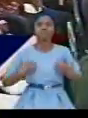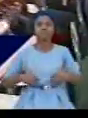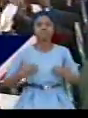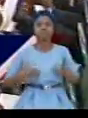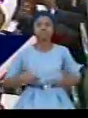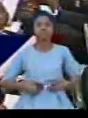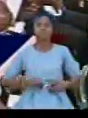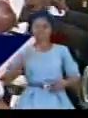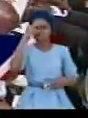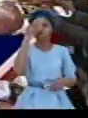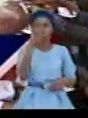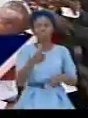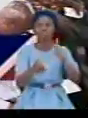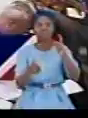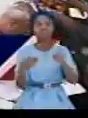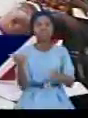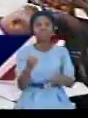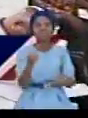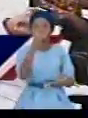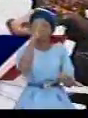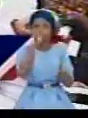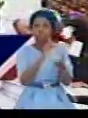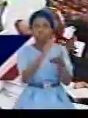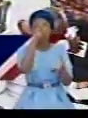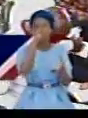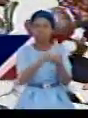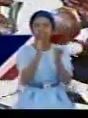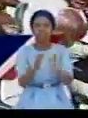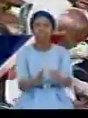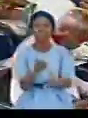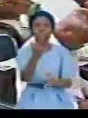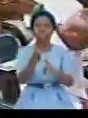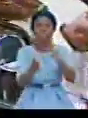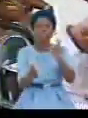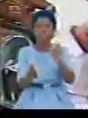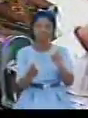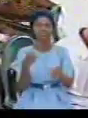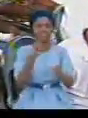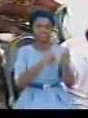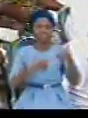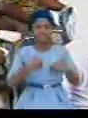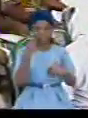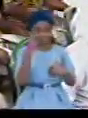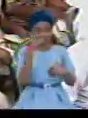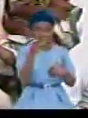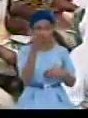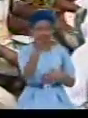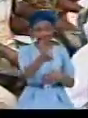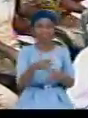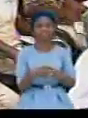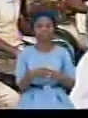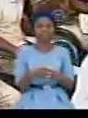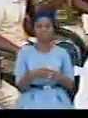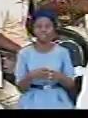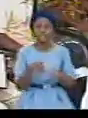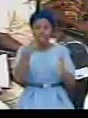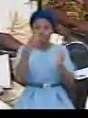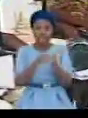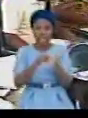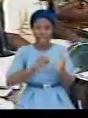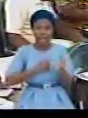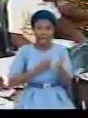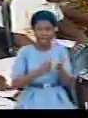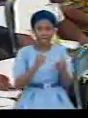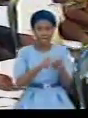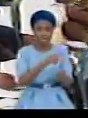there? The Lord has seen you there. It says, I write unto you, young men, because